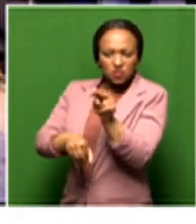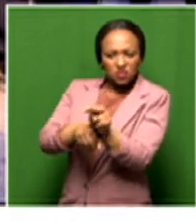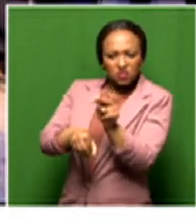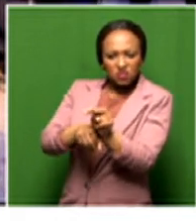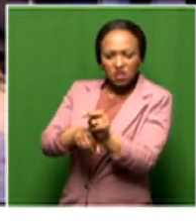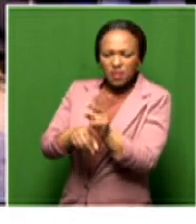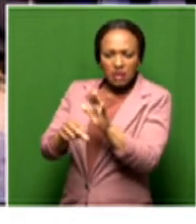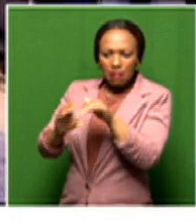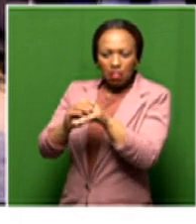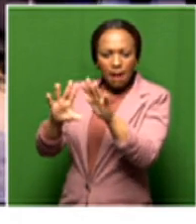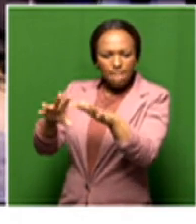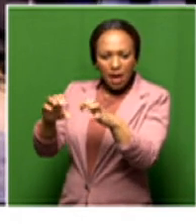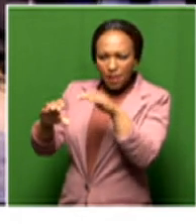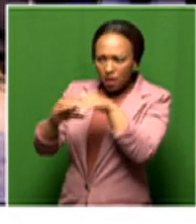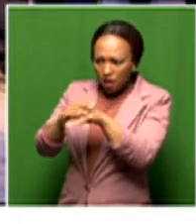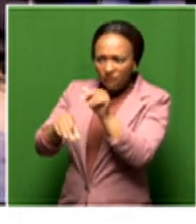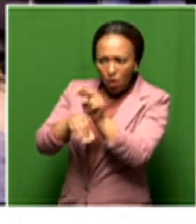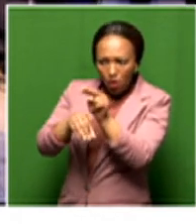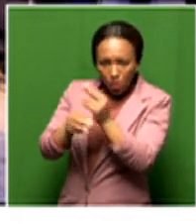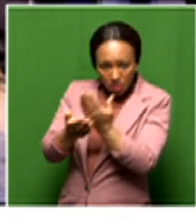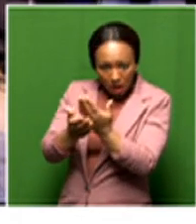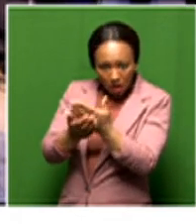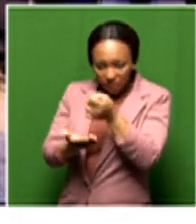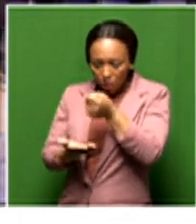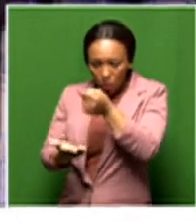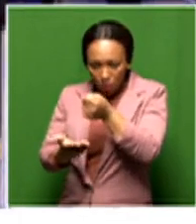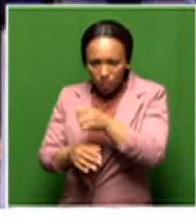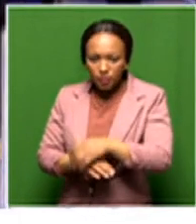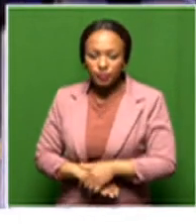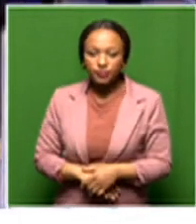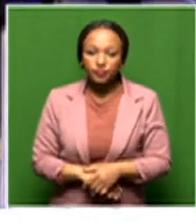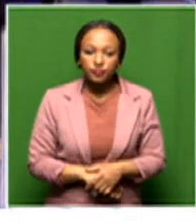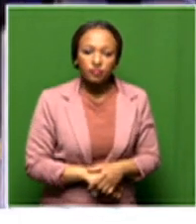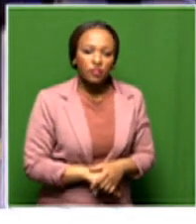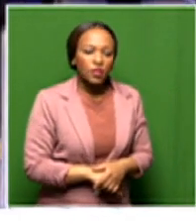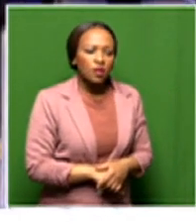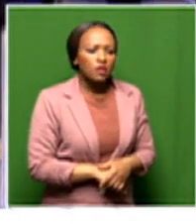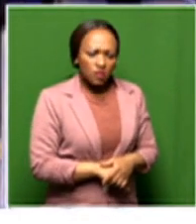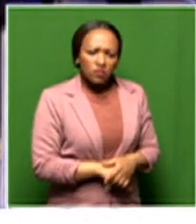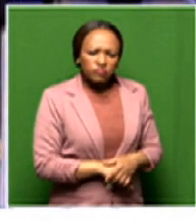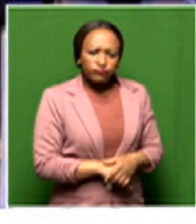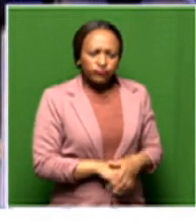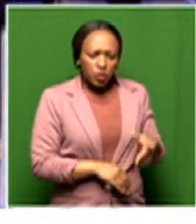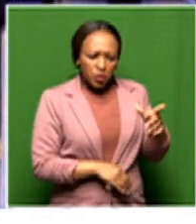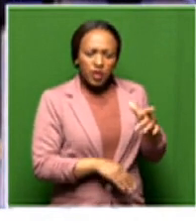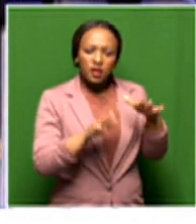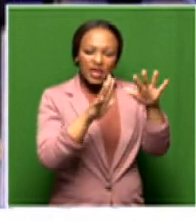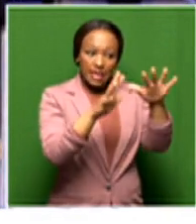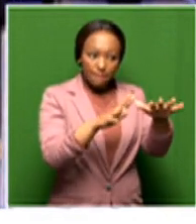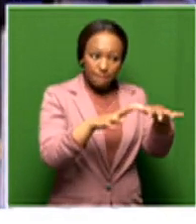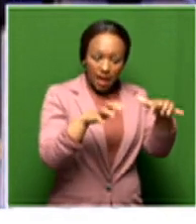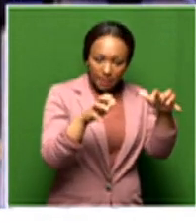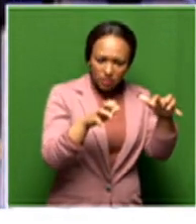of the fund? So we do have Parliament. We consider Parliament and Cabinet as part of our stakeholders, as we